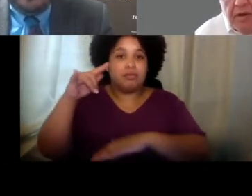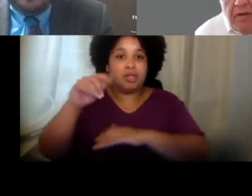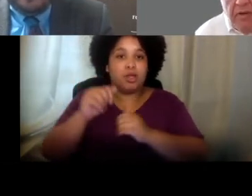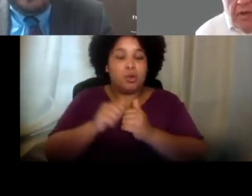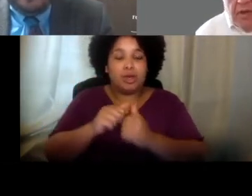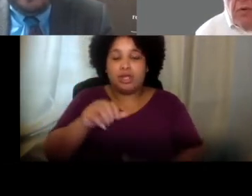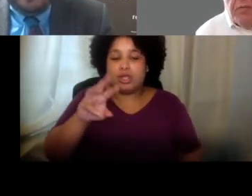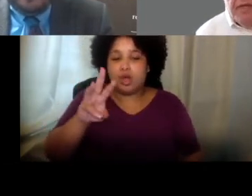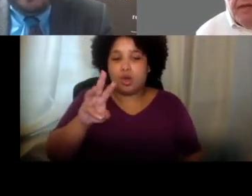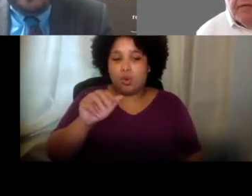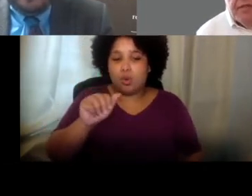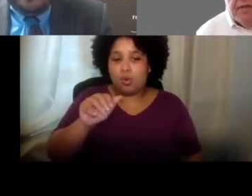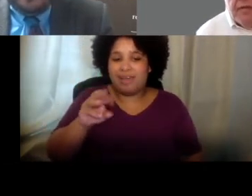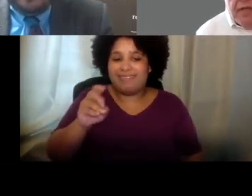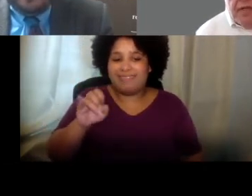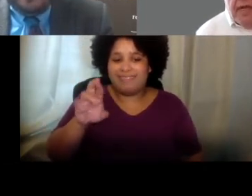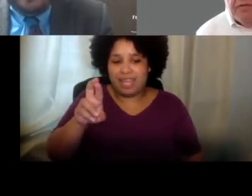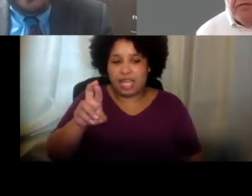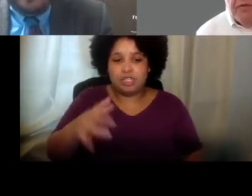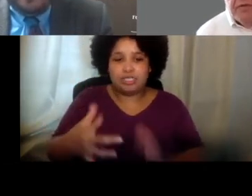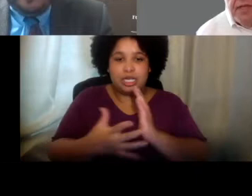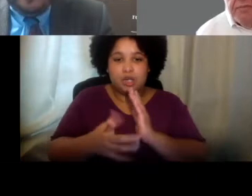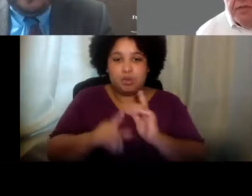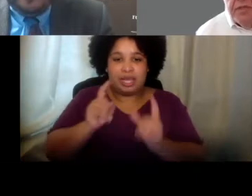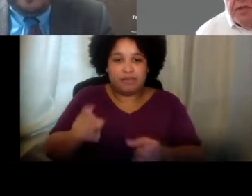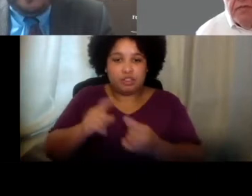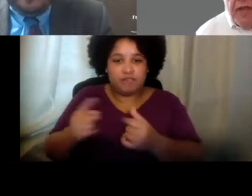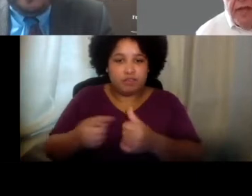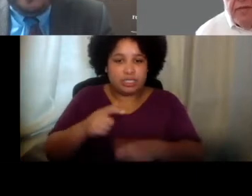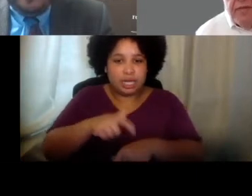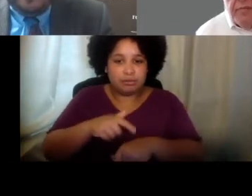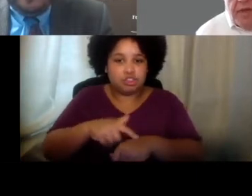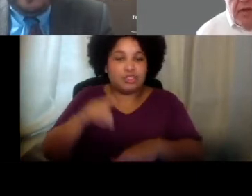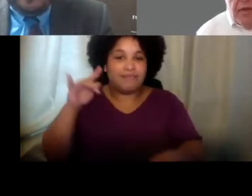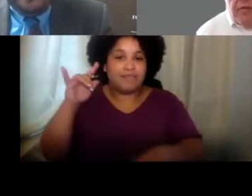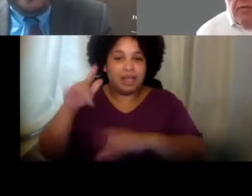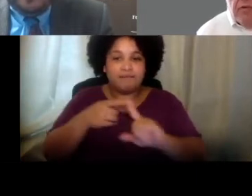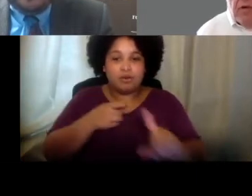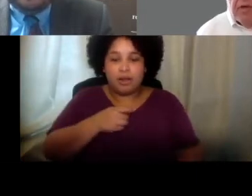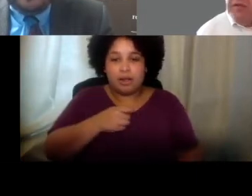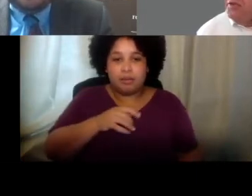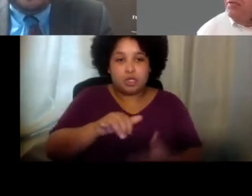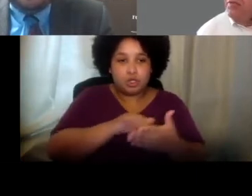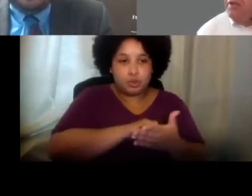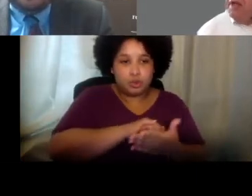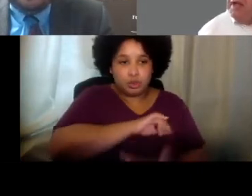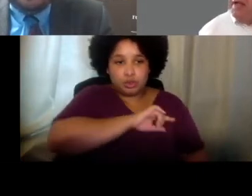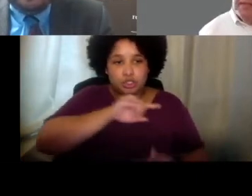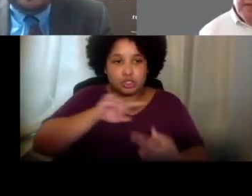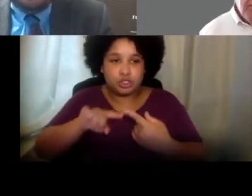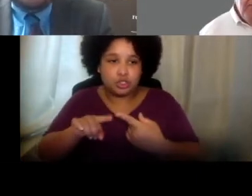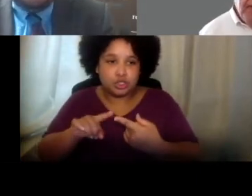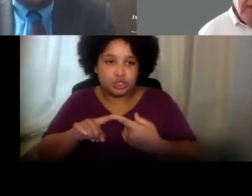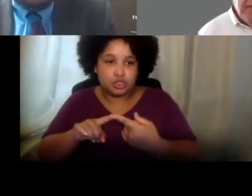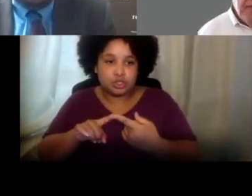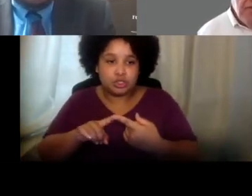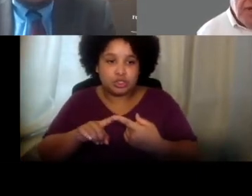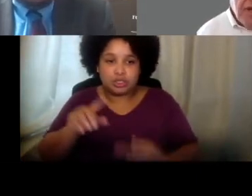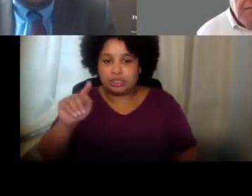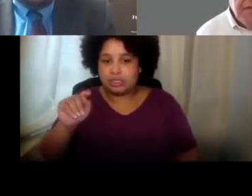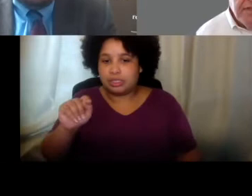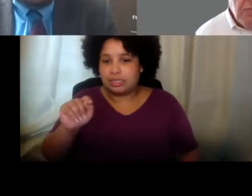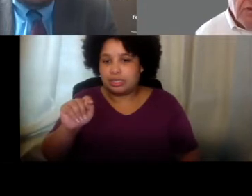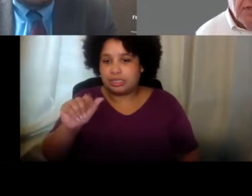year ago when we gave it to her, and it was the first time she took a flight from New York to Tampa Bay to